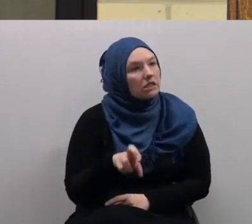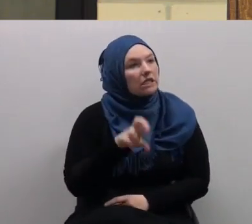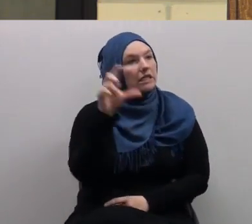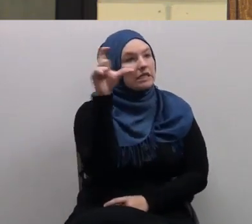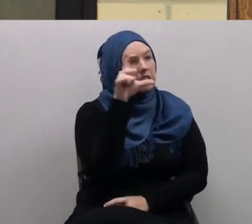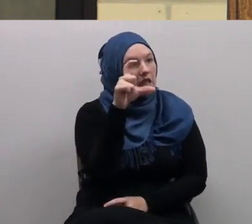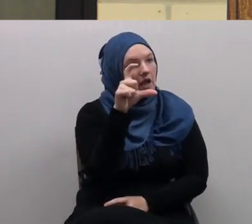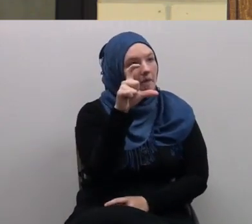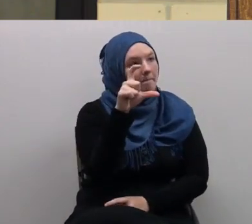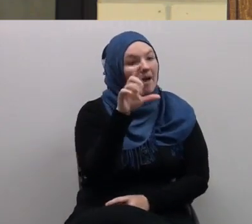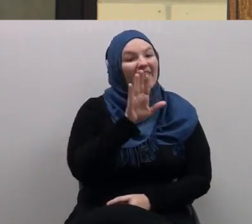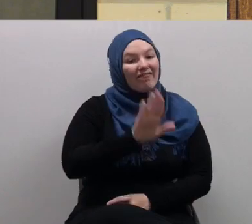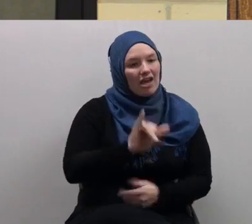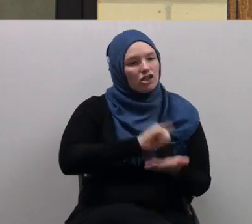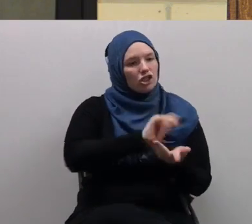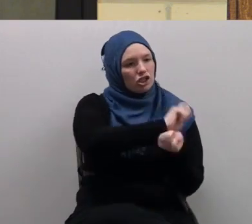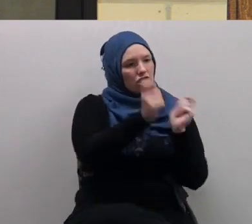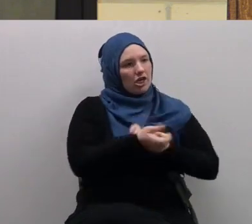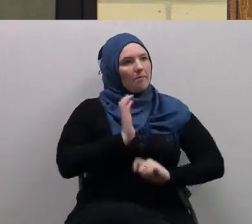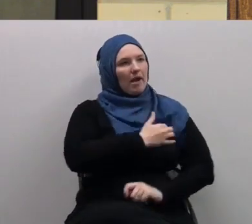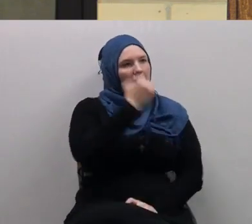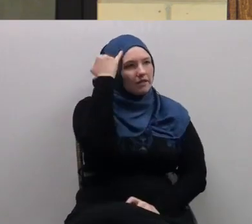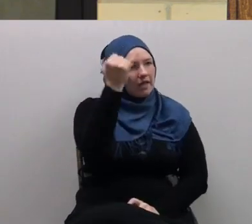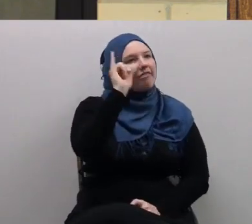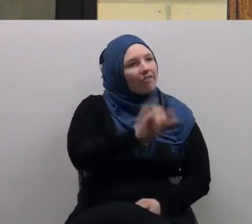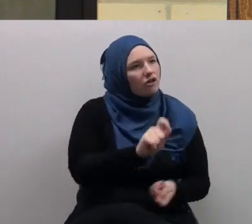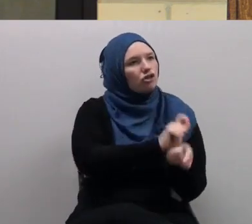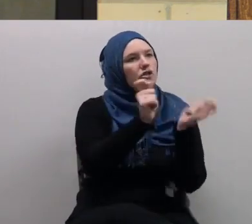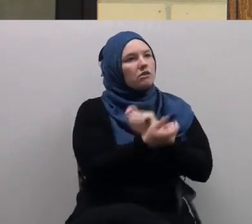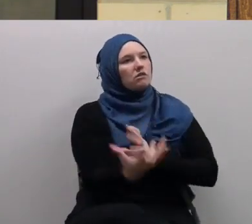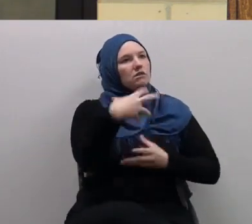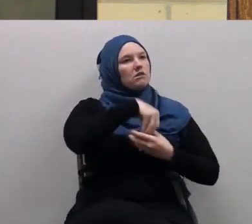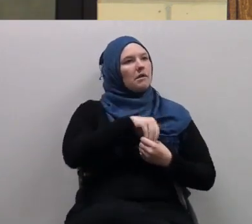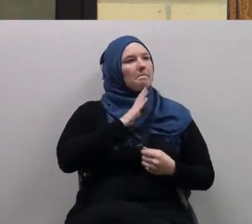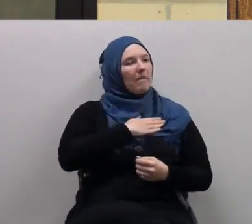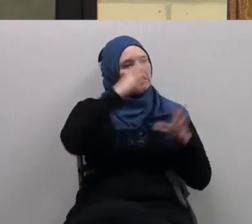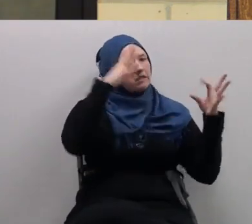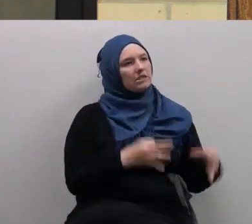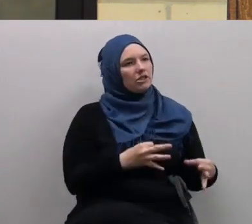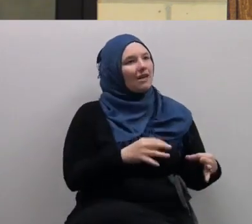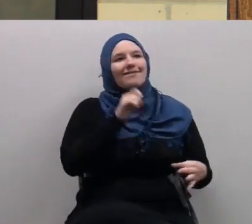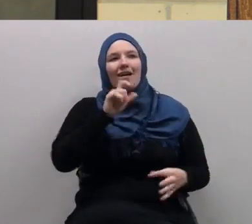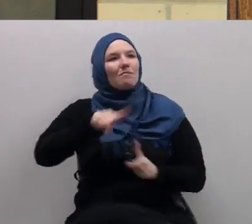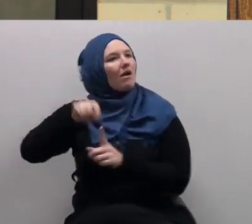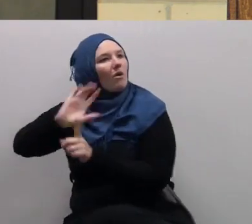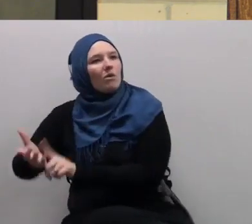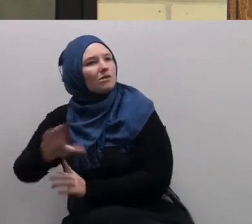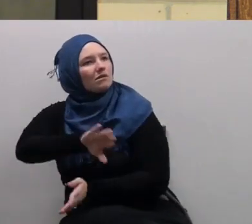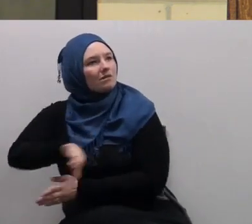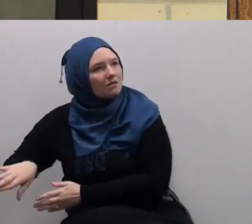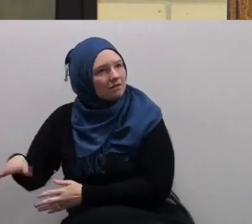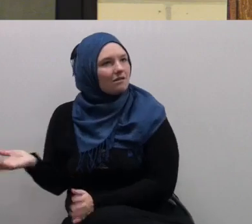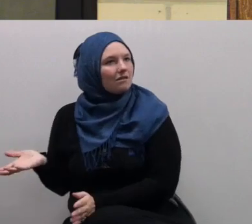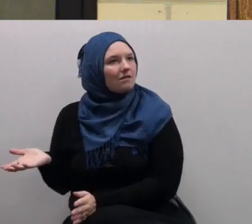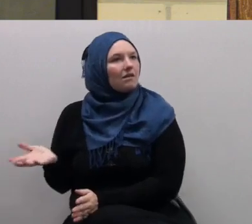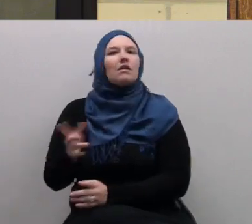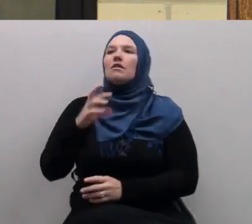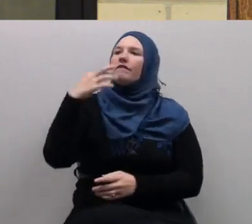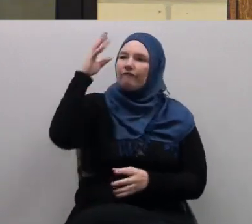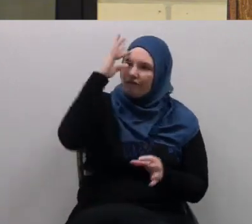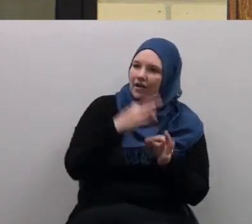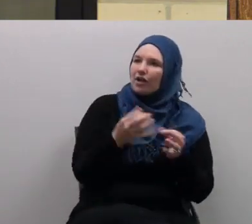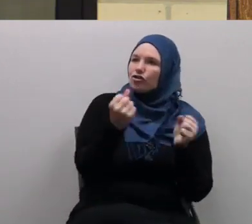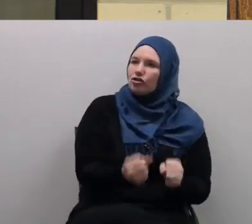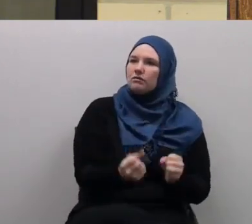in our head. Our commitment is not deep in our heart. Our relationship with